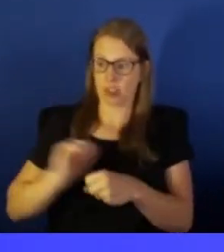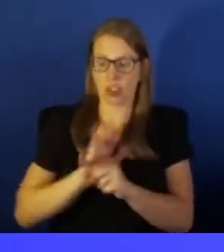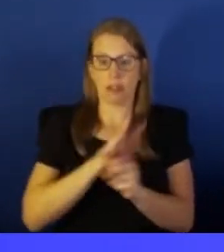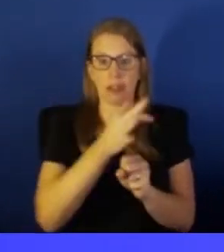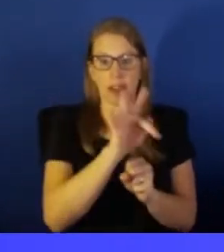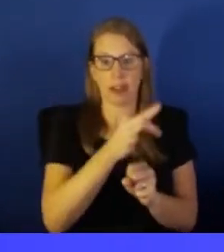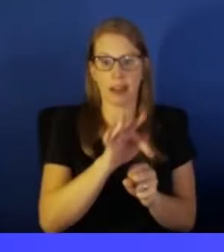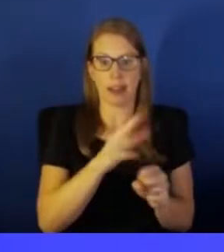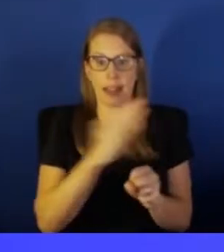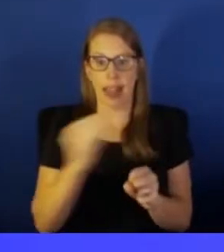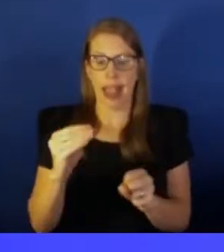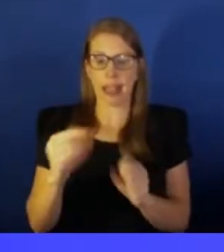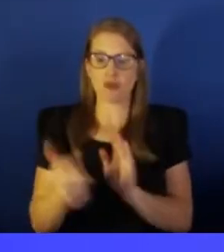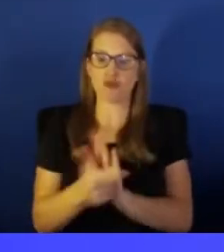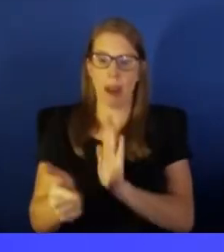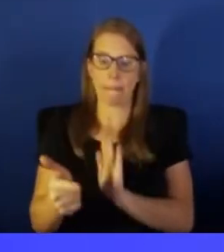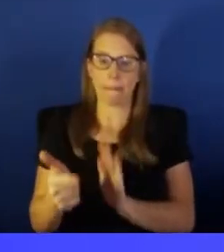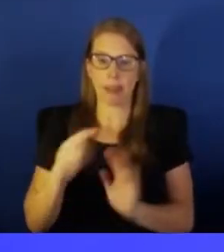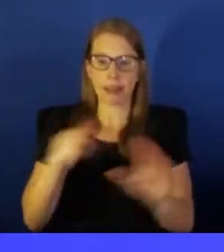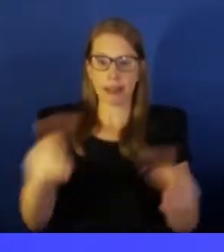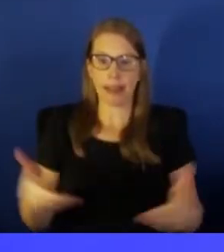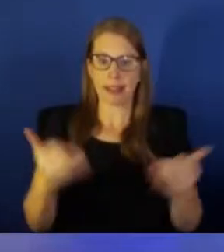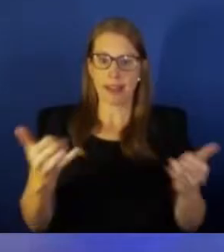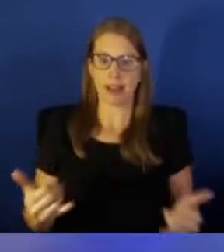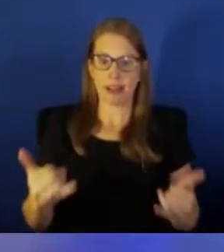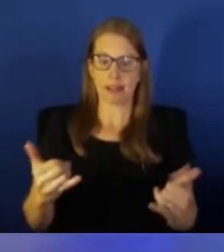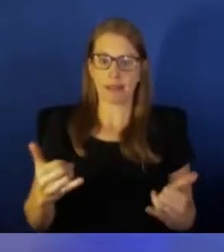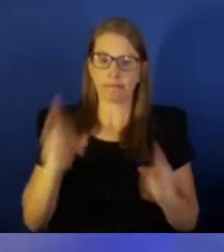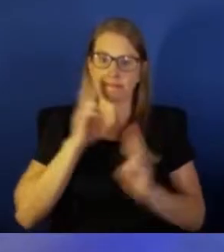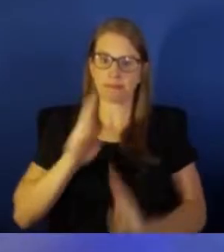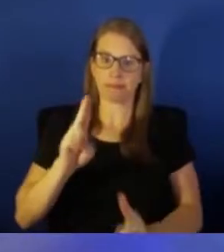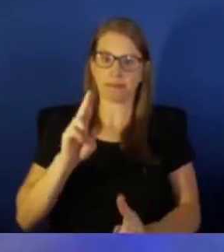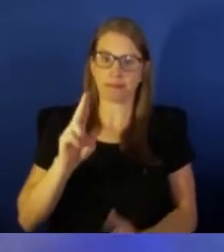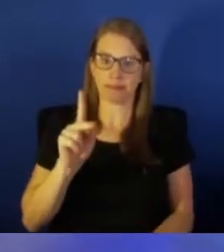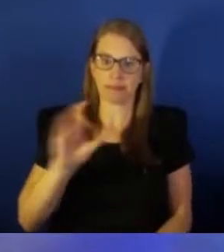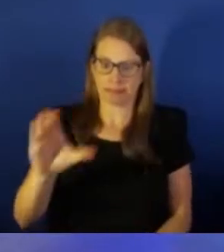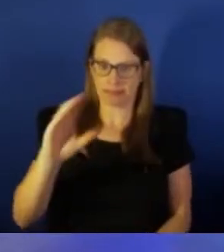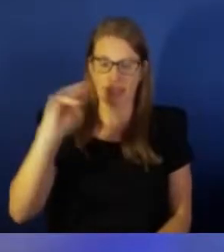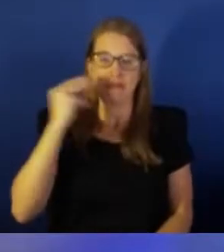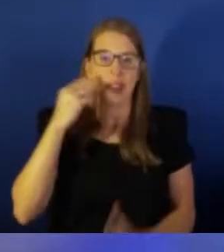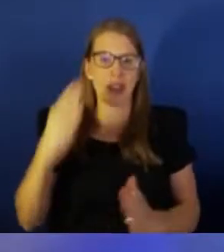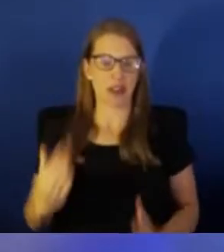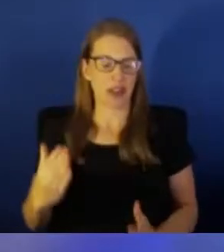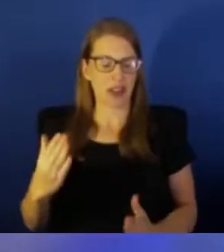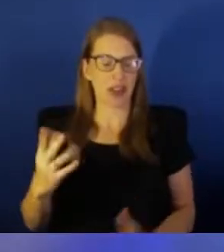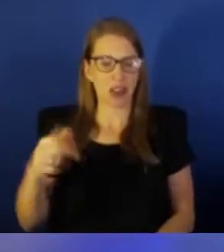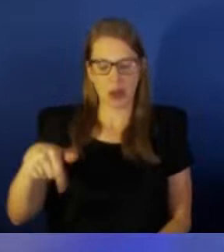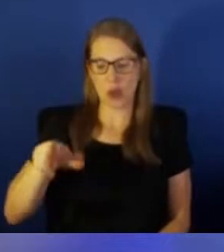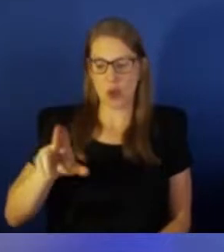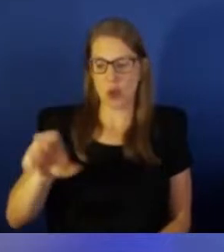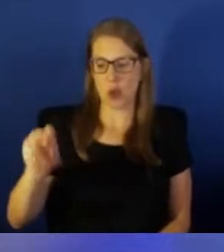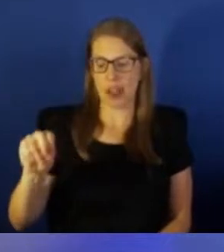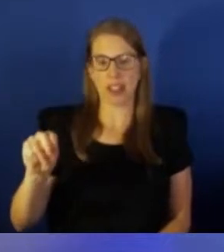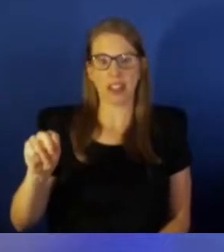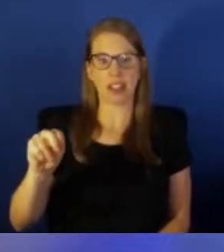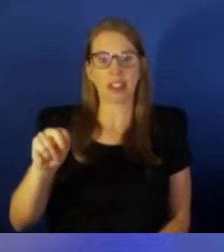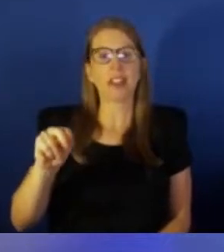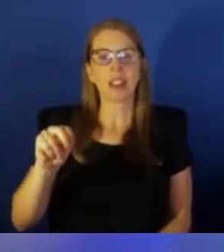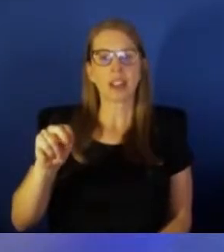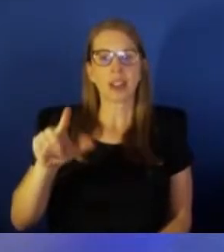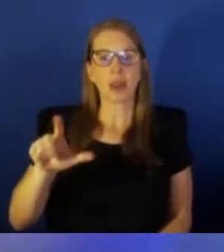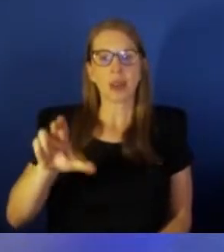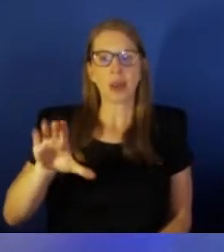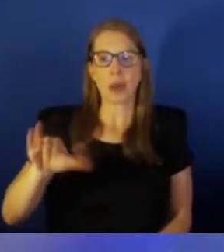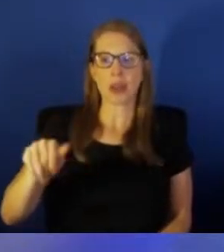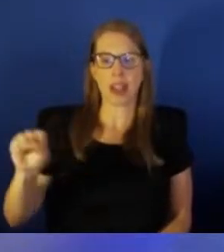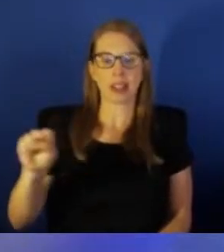and crime. Our guests today are the Honorable Kansas City Mayor Quinton and Dr. Marvia Jones, Director of the Kansas City Health Department,